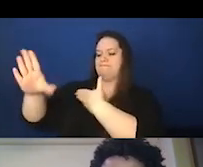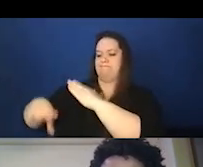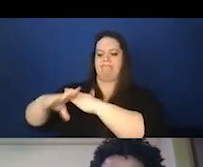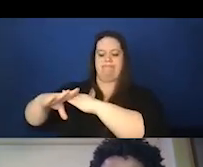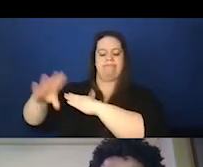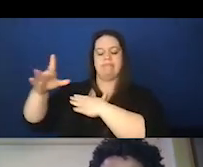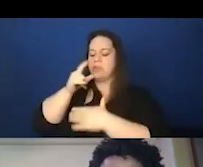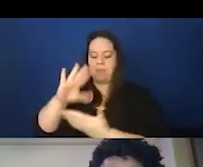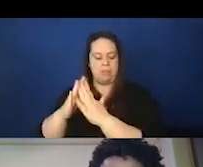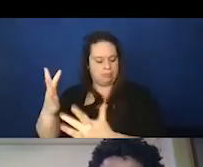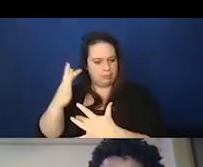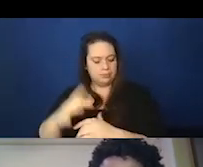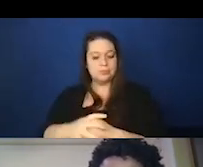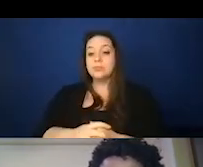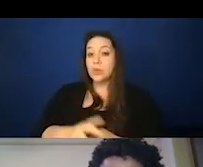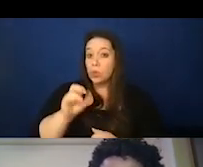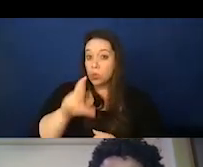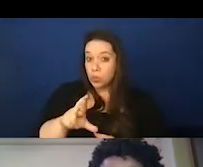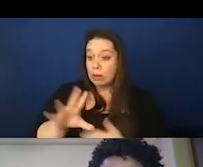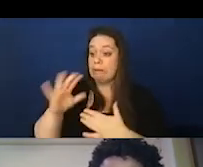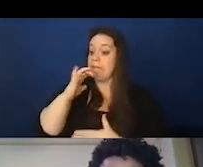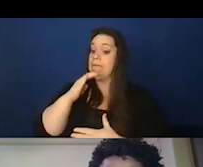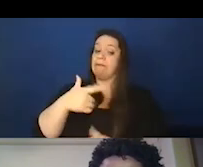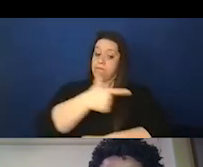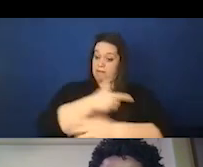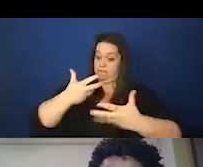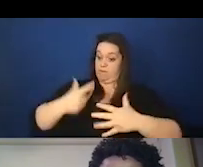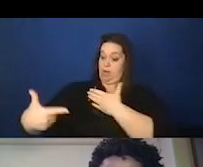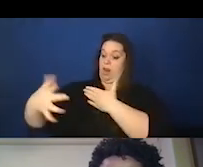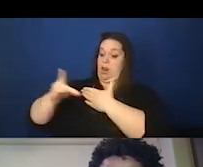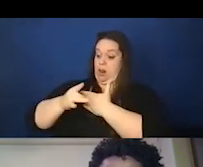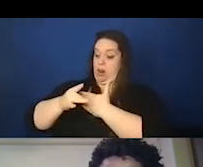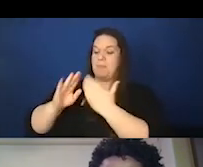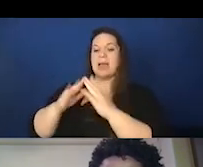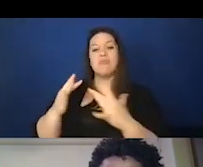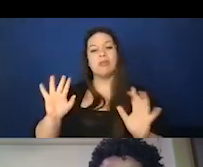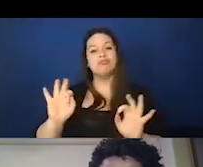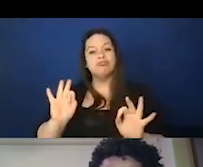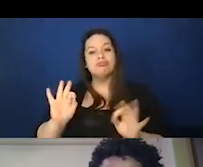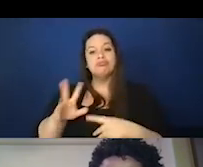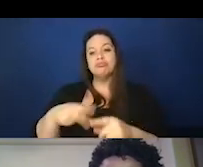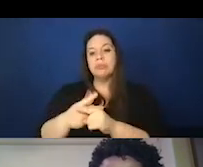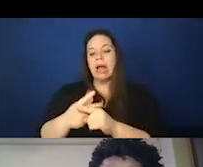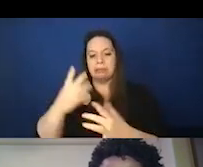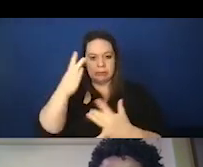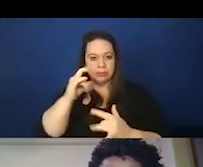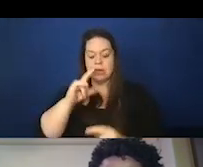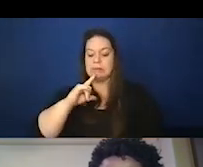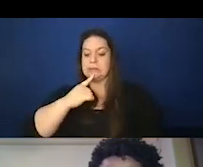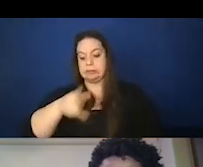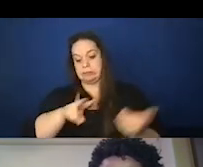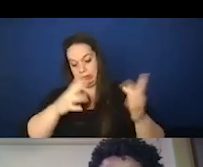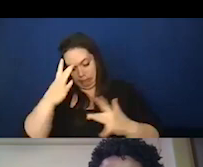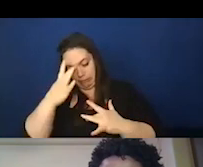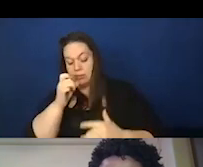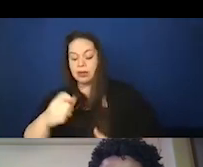disease. Or if you do get it, you'll get a very mild case of the infectious disease. Now, the bad part about infectious disease,